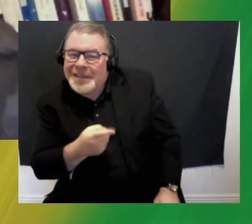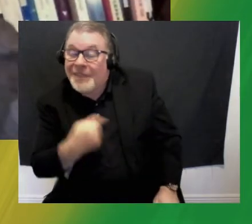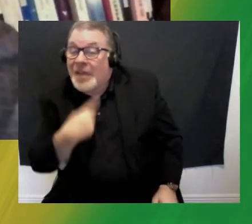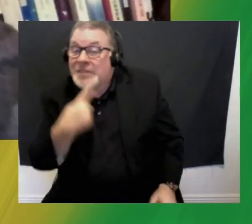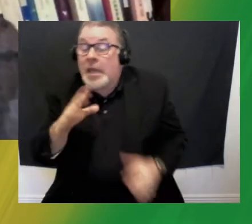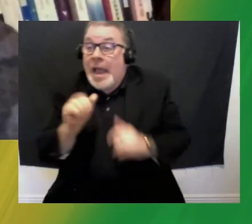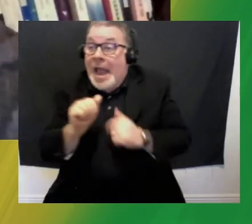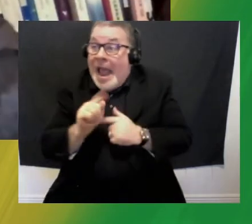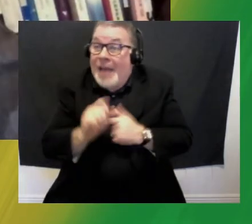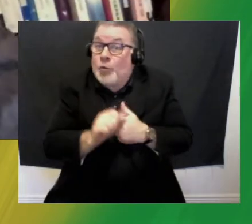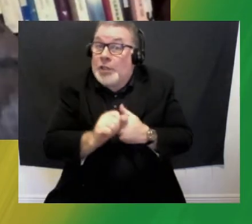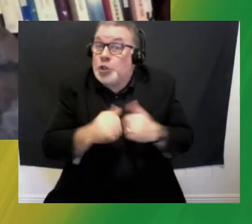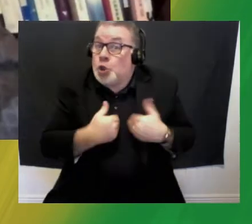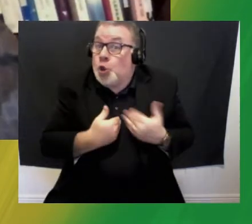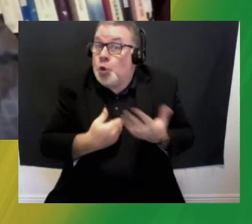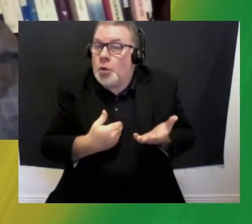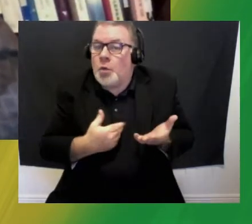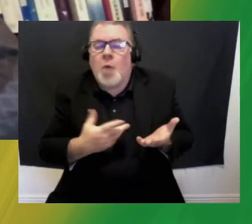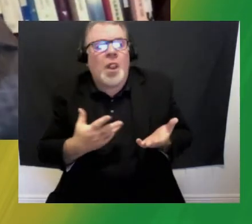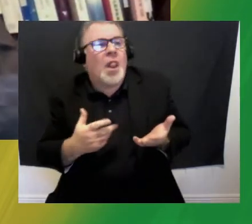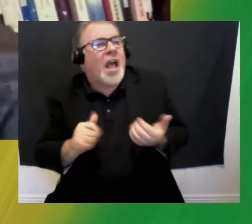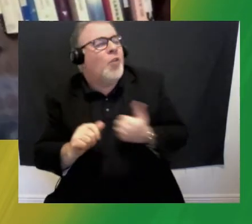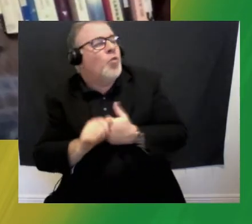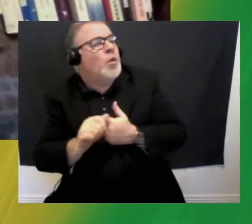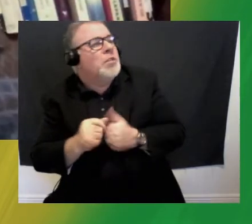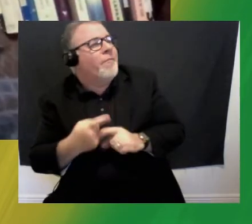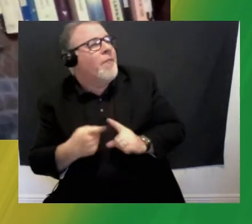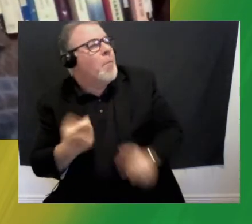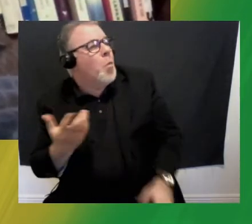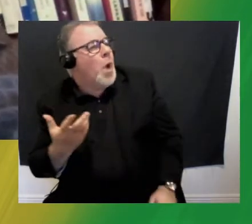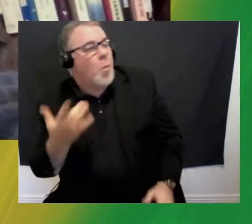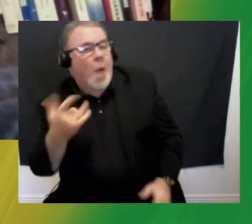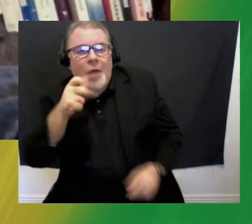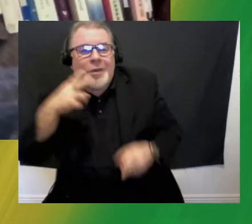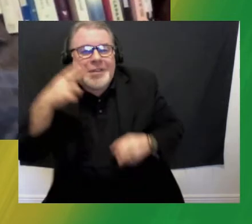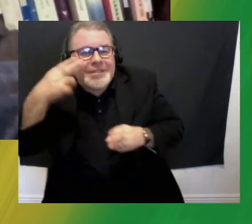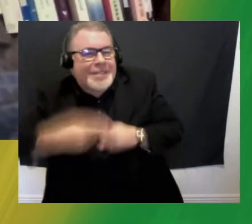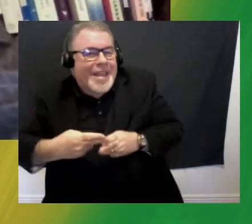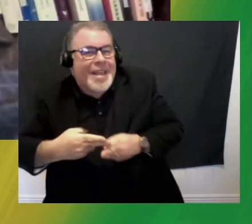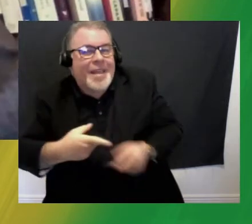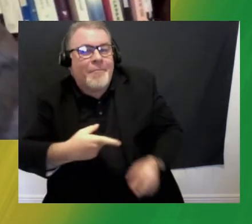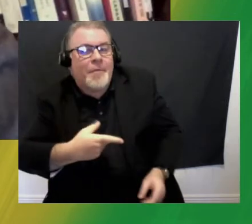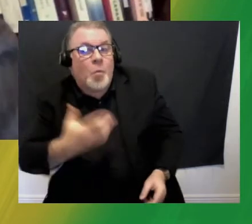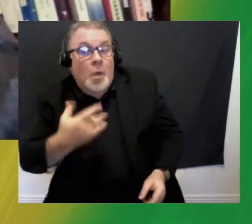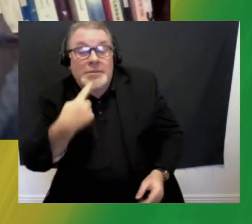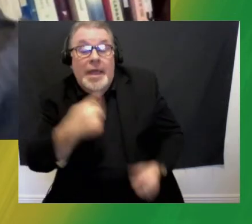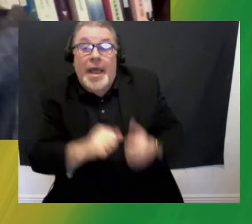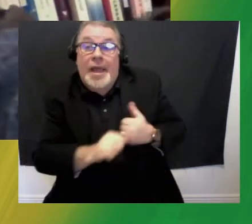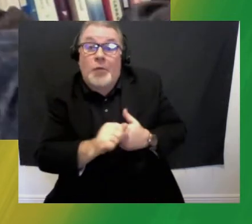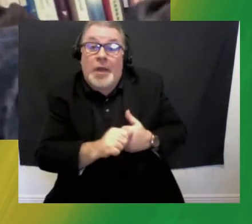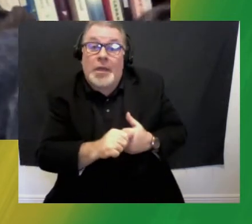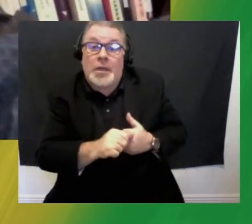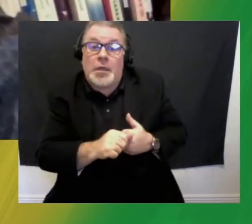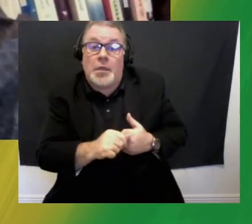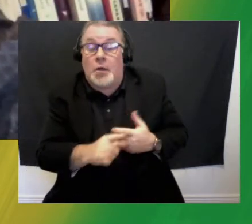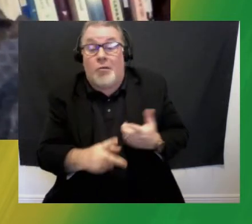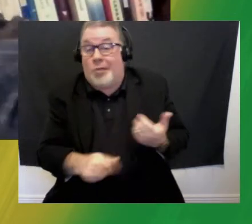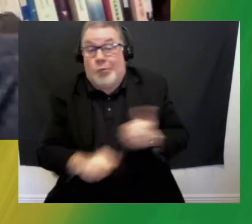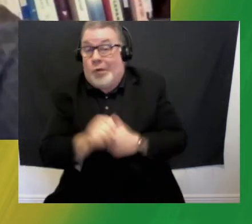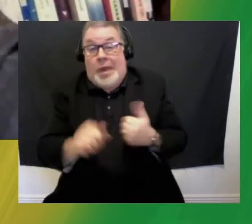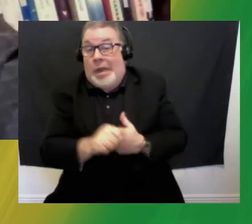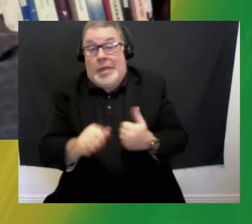youth, well, what are they at risk from? And why don't we just name it, right? Why do we just say at risk? Like there's this risk. It's just like